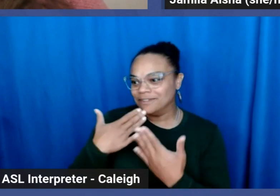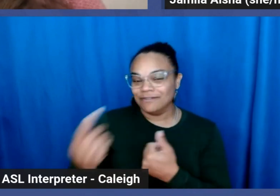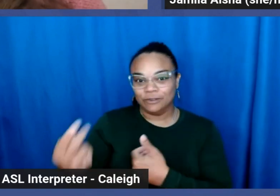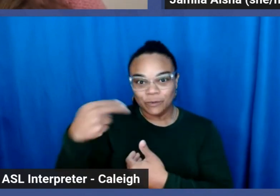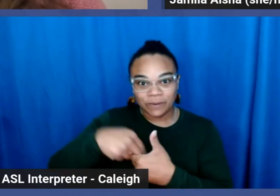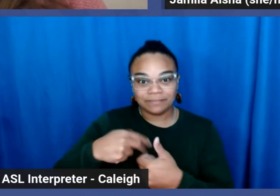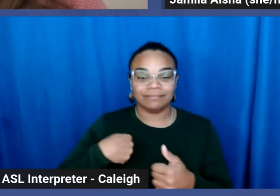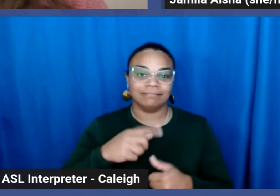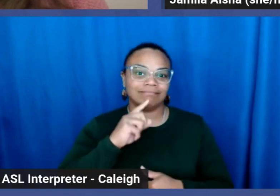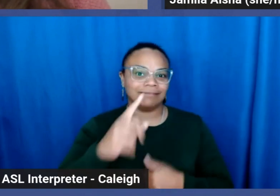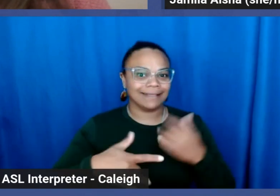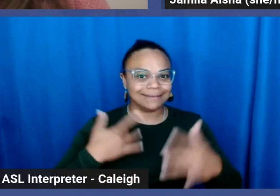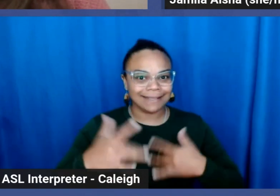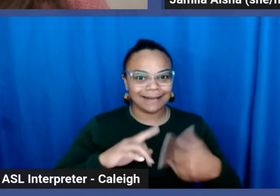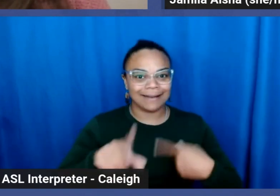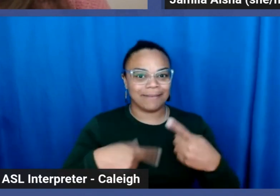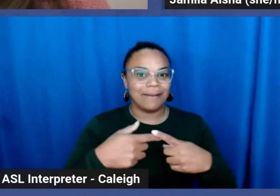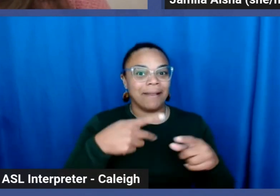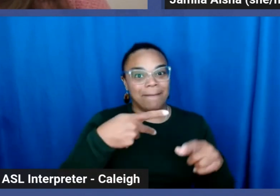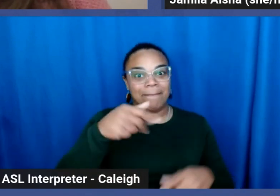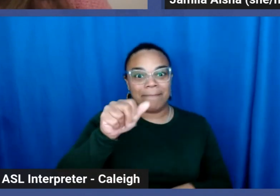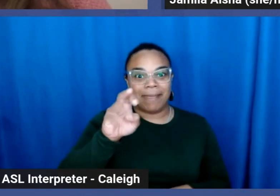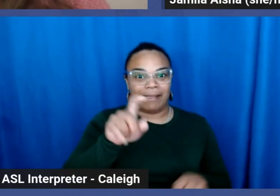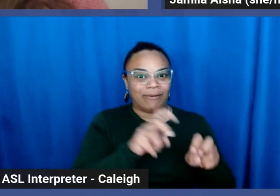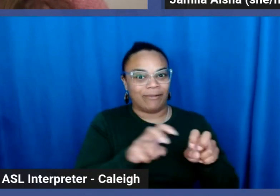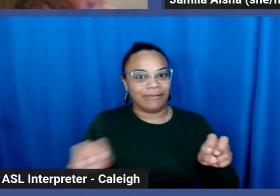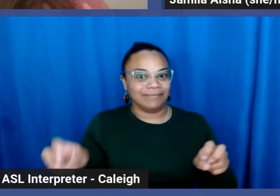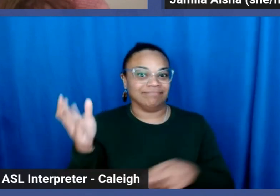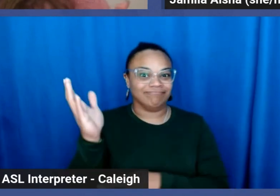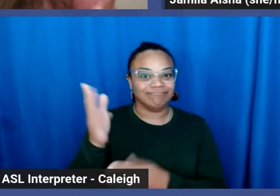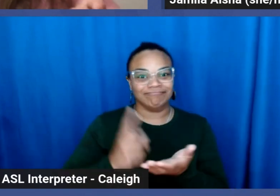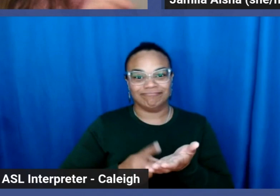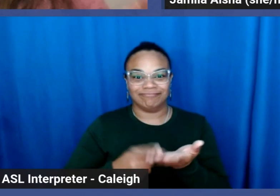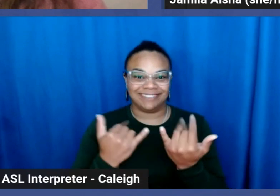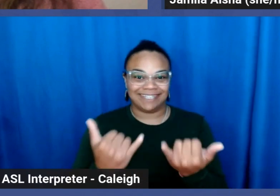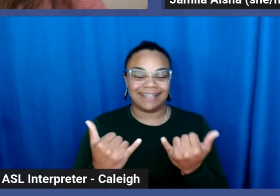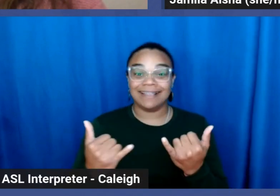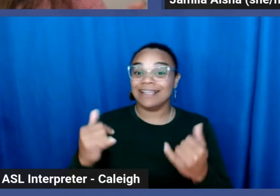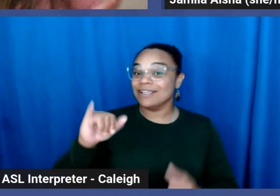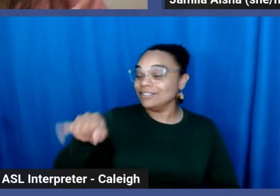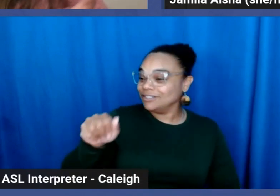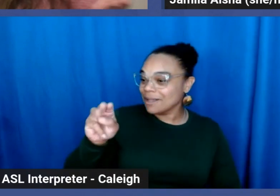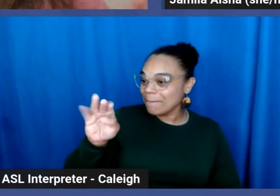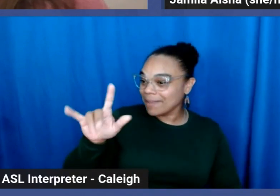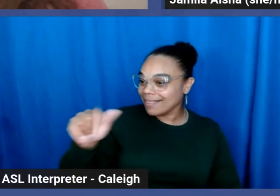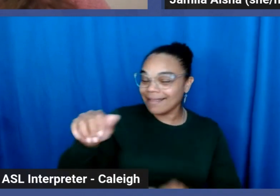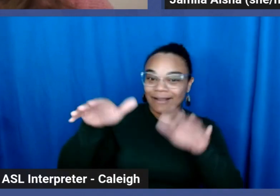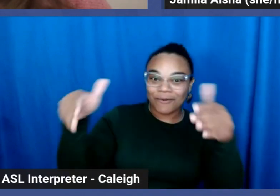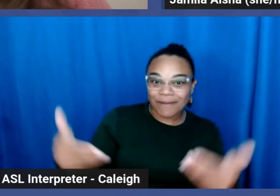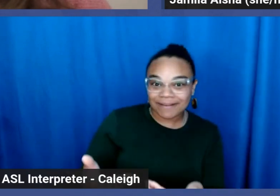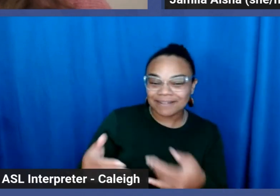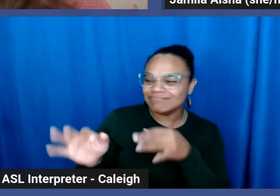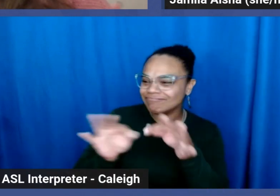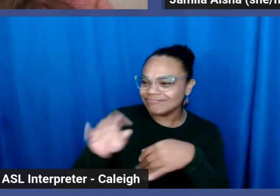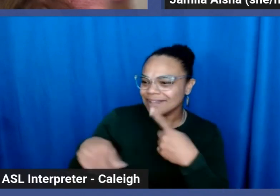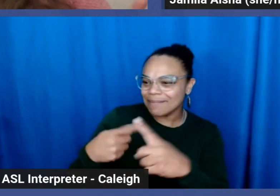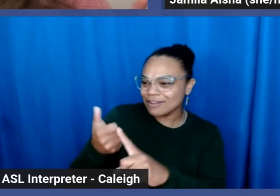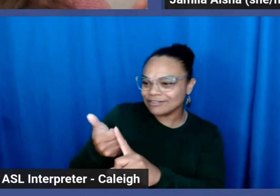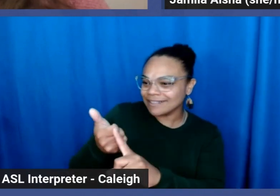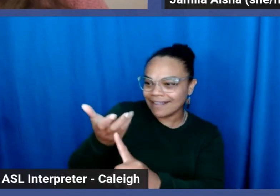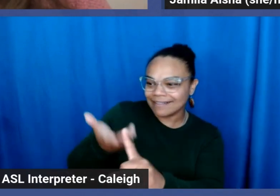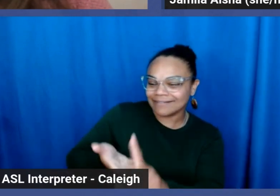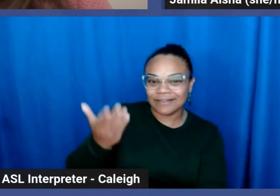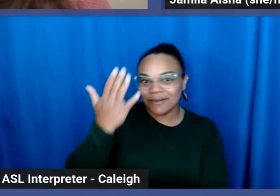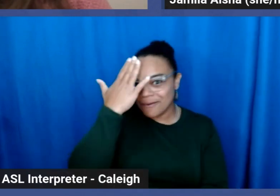really excited about the panel we're going to host today. So, Jamila, welcome. Tell us a little bit about yourself and why